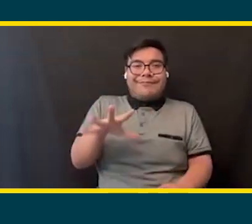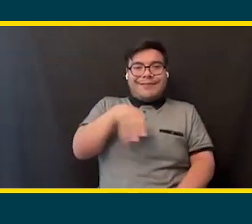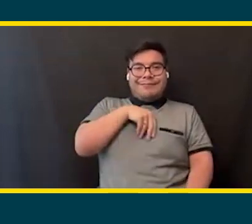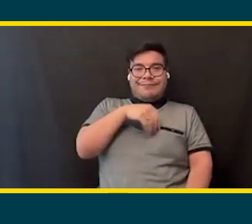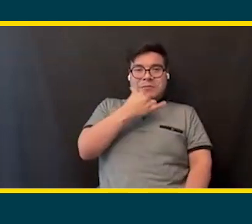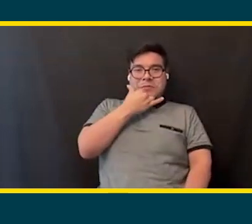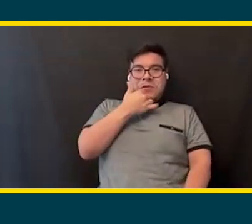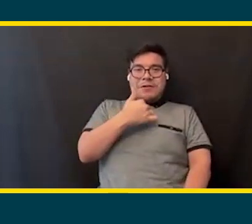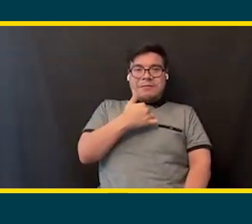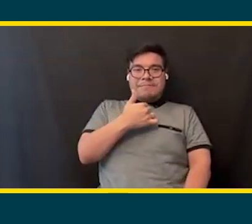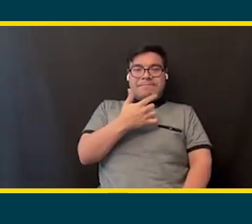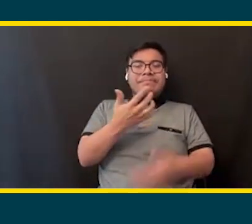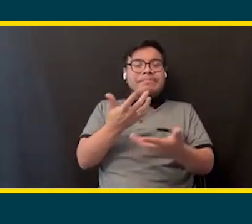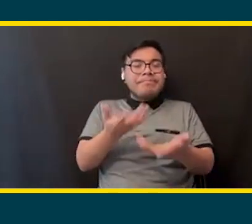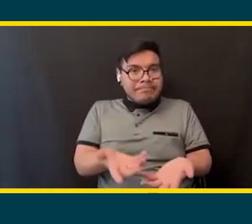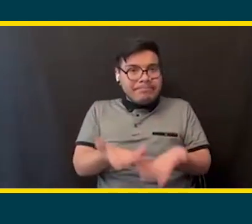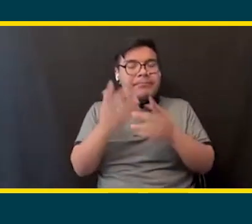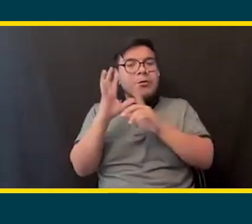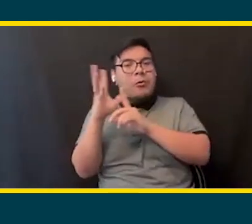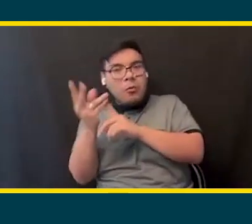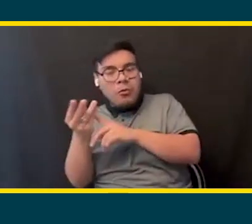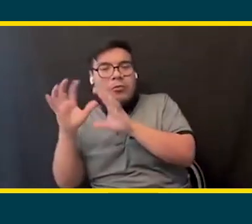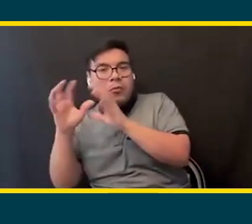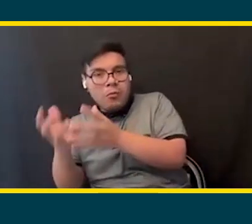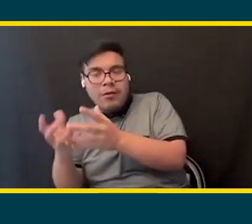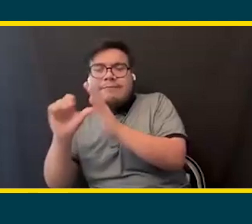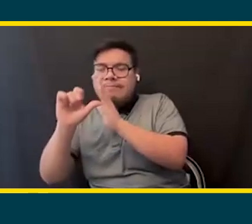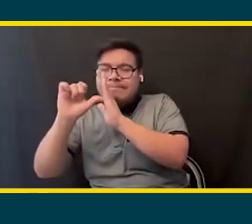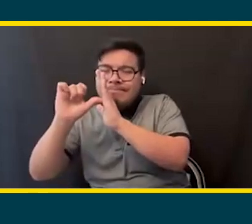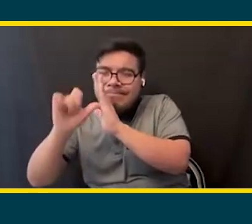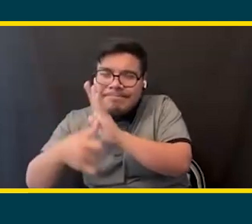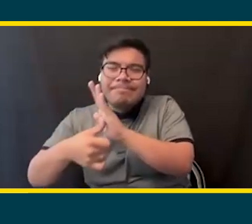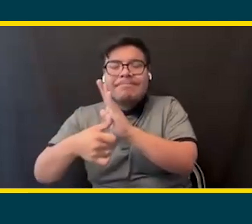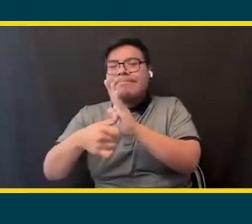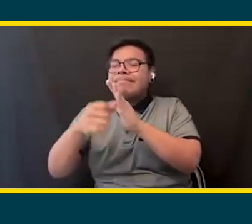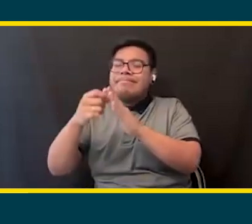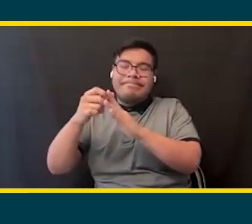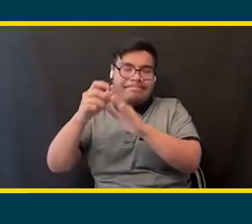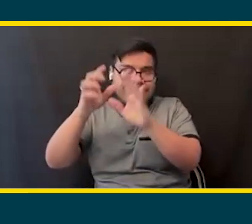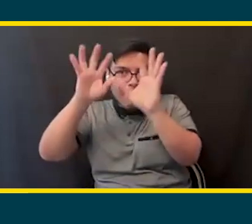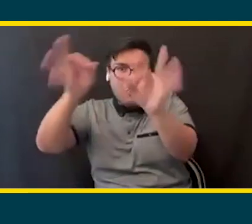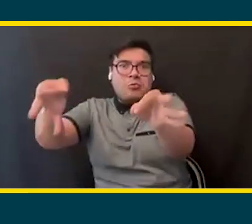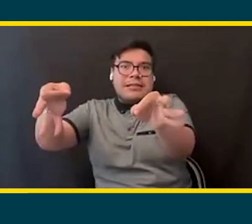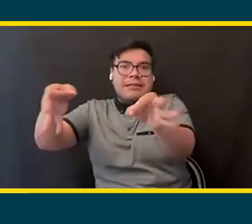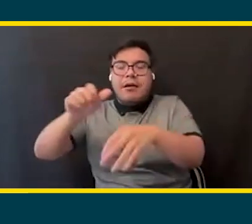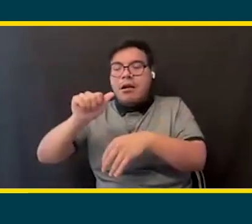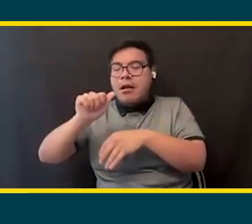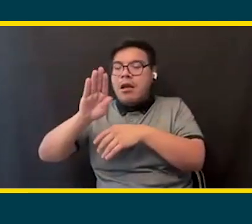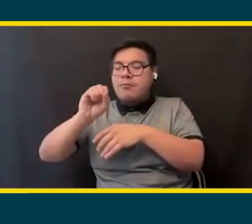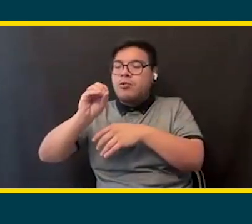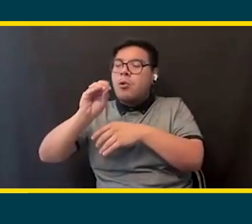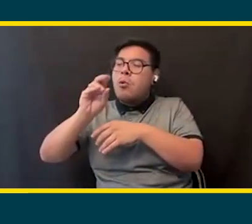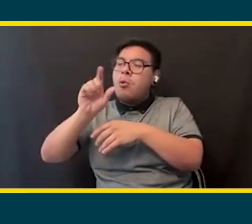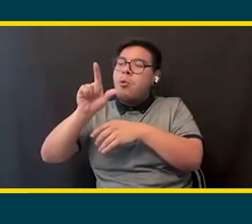doesn't like being wrong, being in a culture and society that emphasizes absolutism. Because even outside of just within that